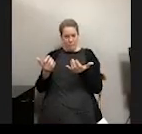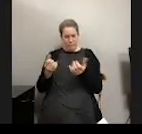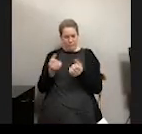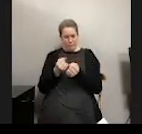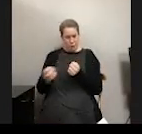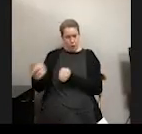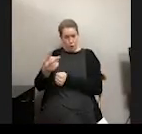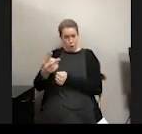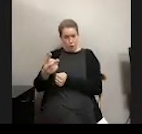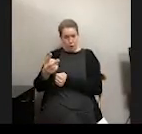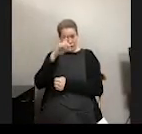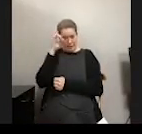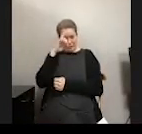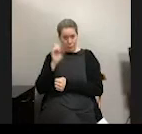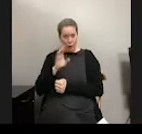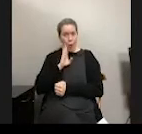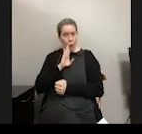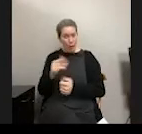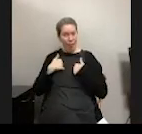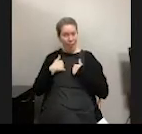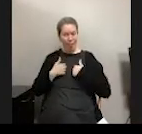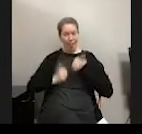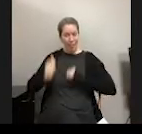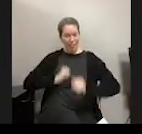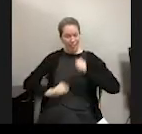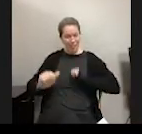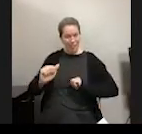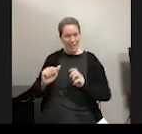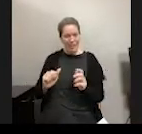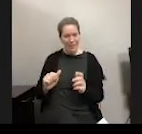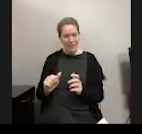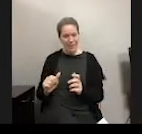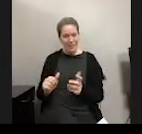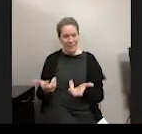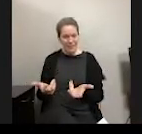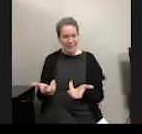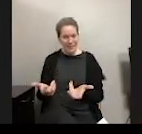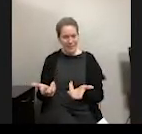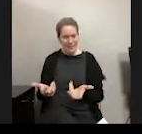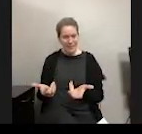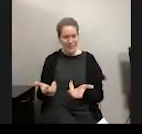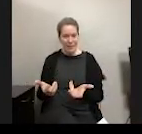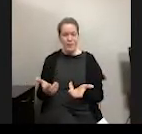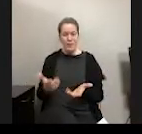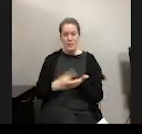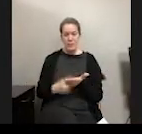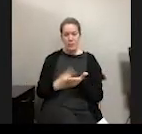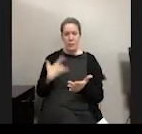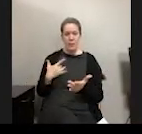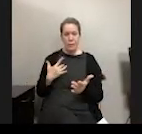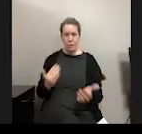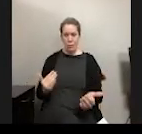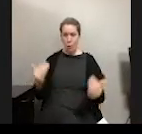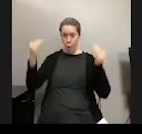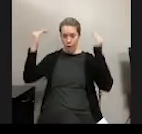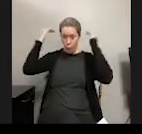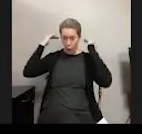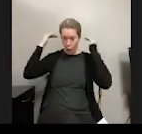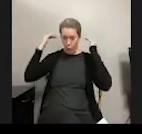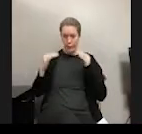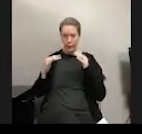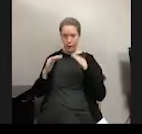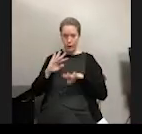I'm so pleased. So I do feel like, these kind of things, it can feel really overwhelming to put a huge thing together. And now I've